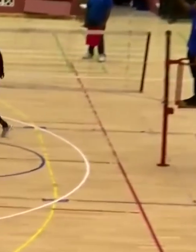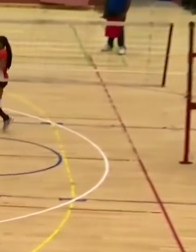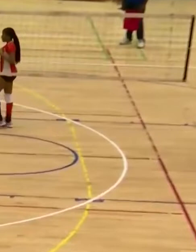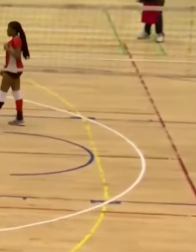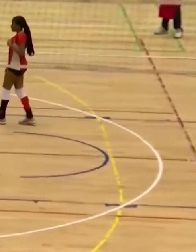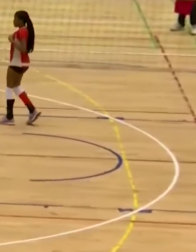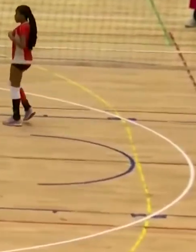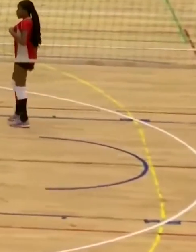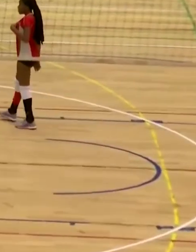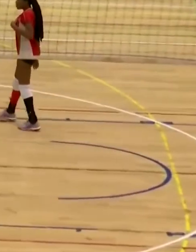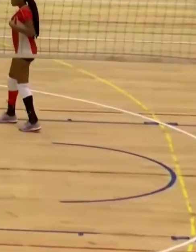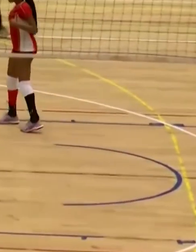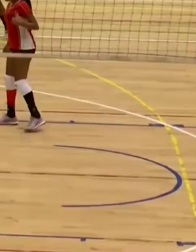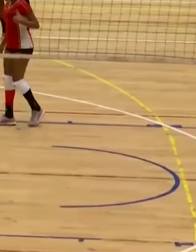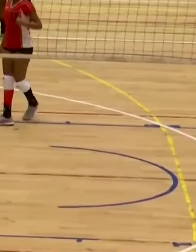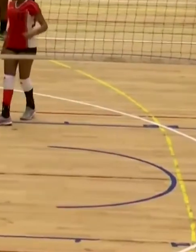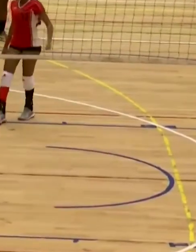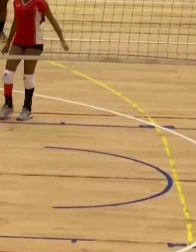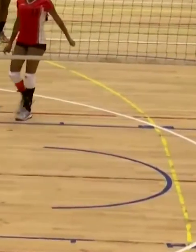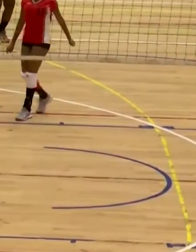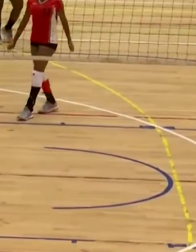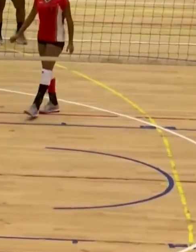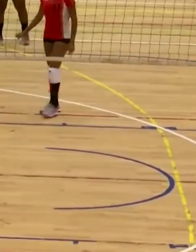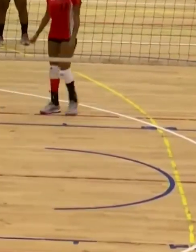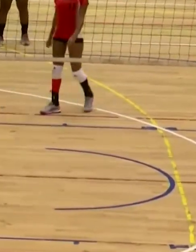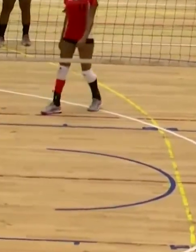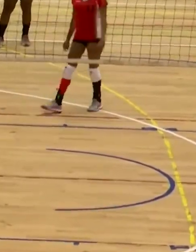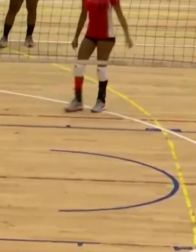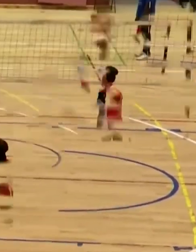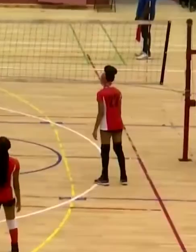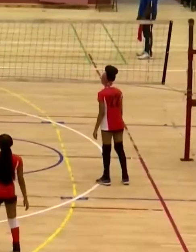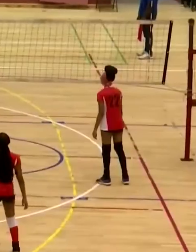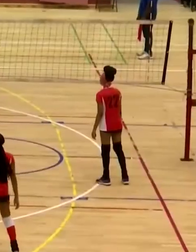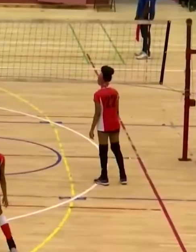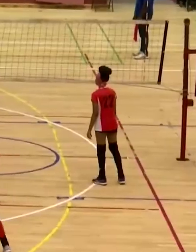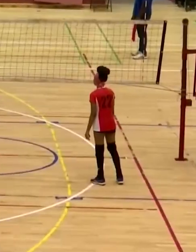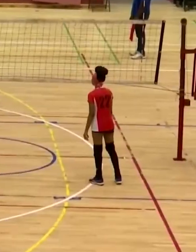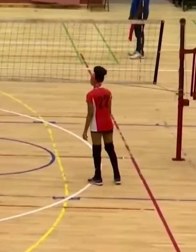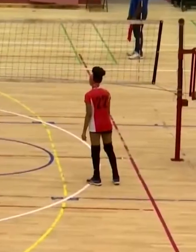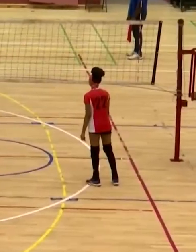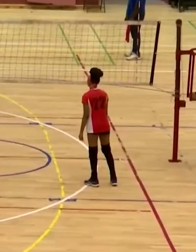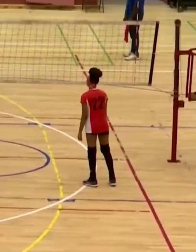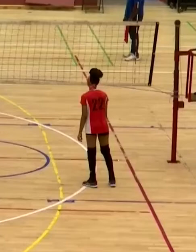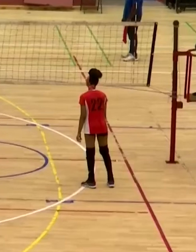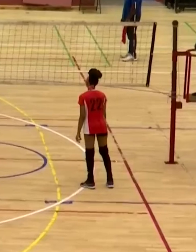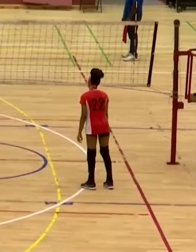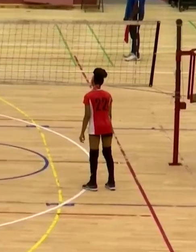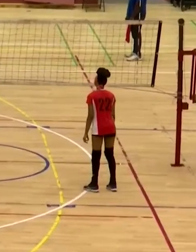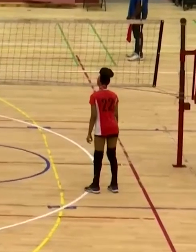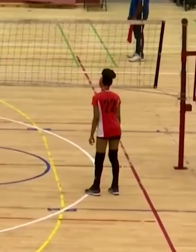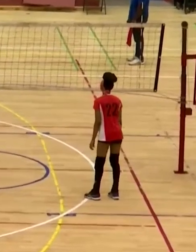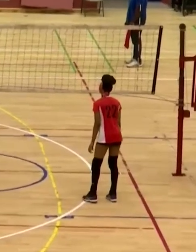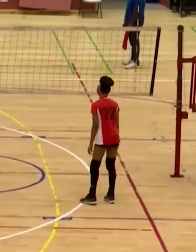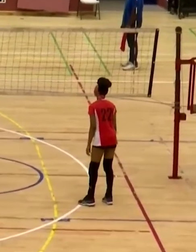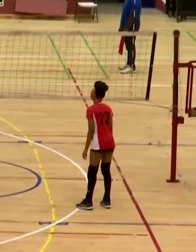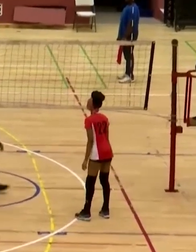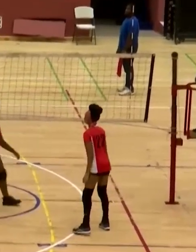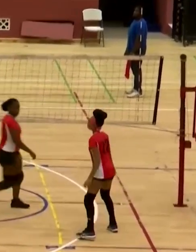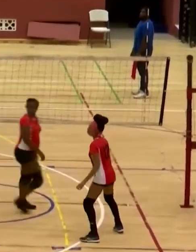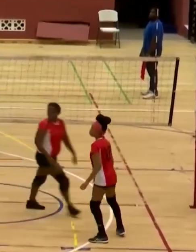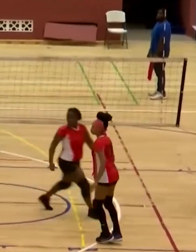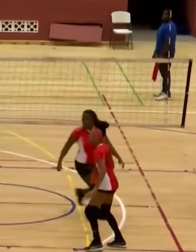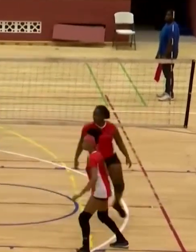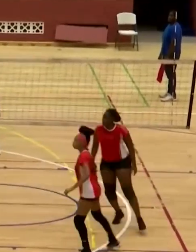block as Toners took the first set 25-13. On to the second set, Toners again with the